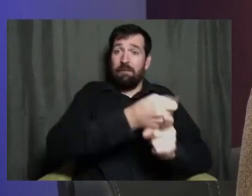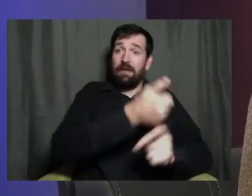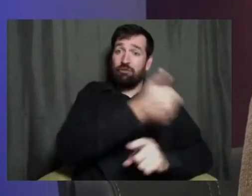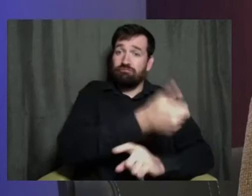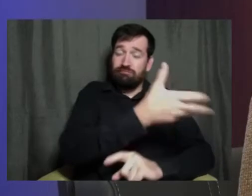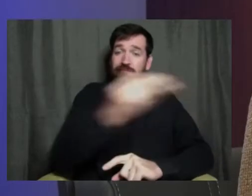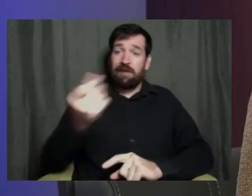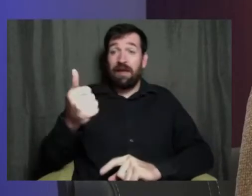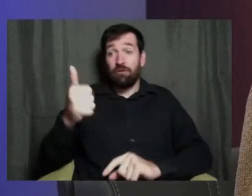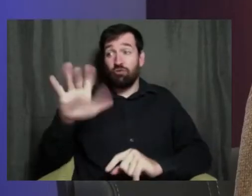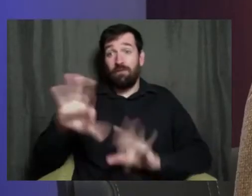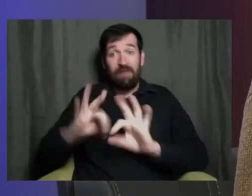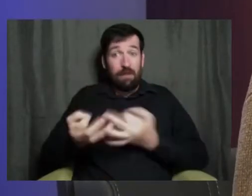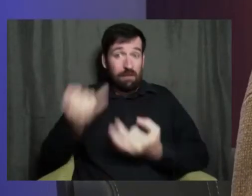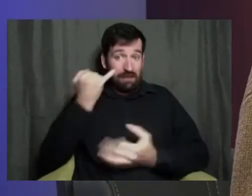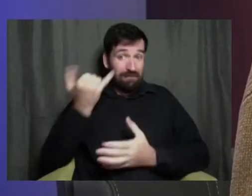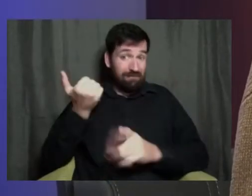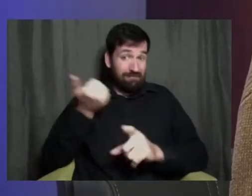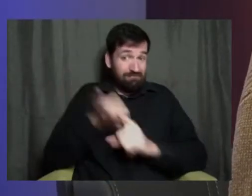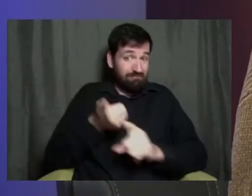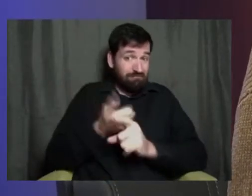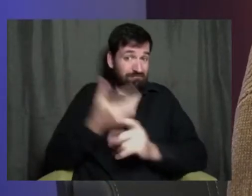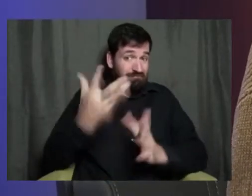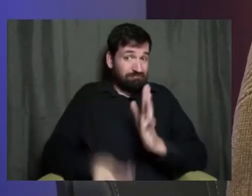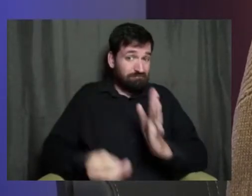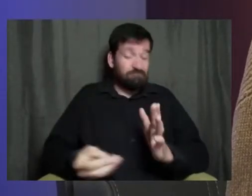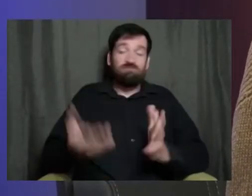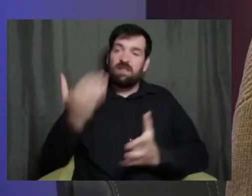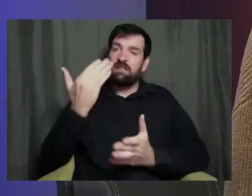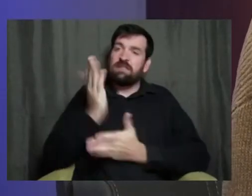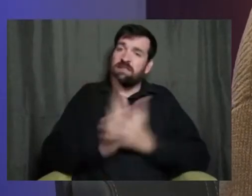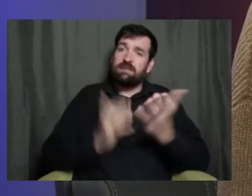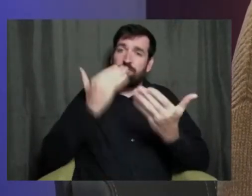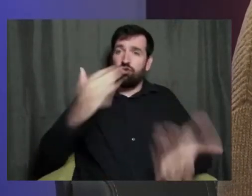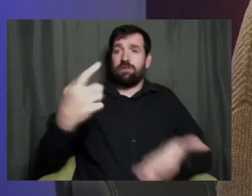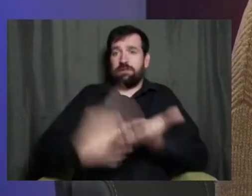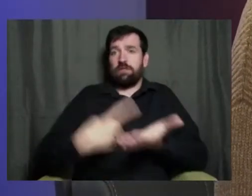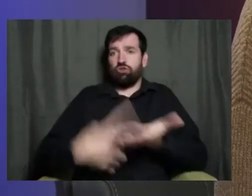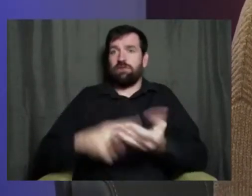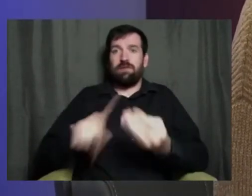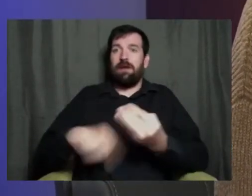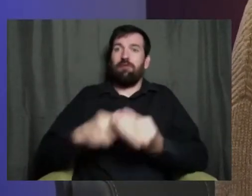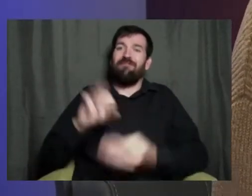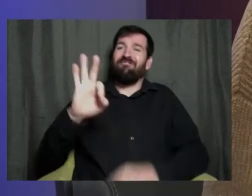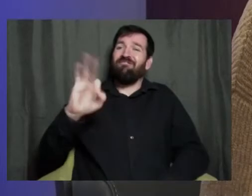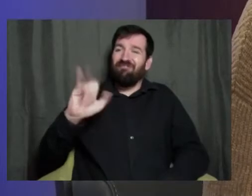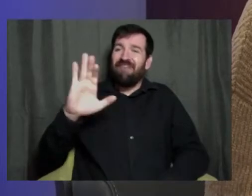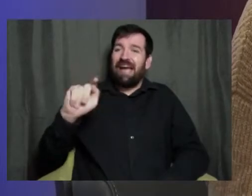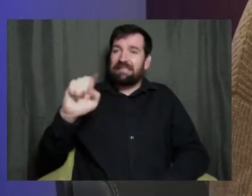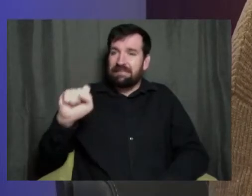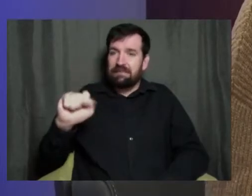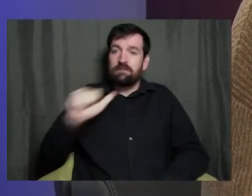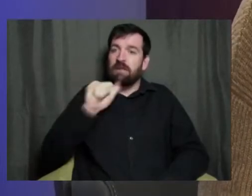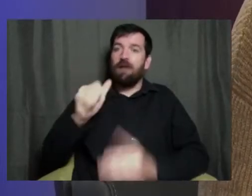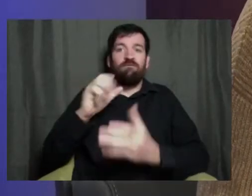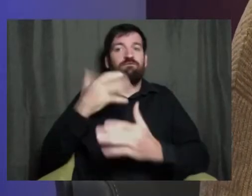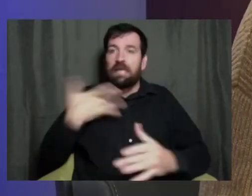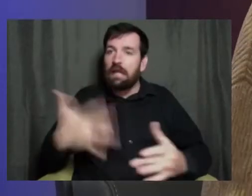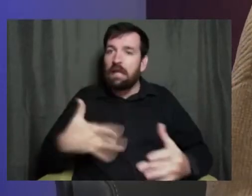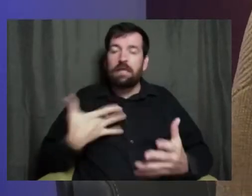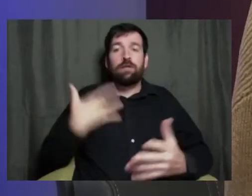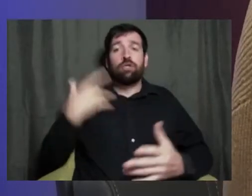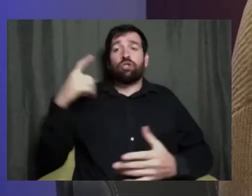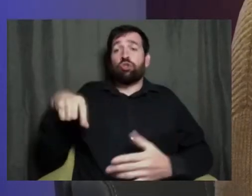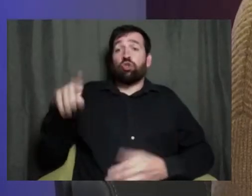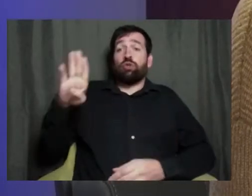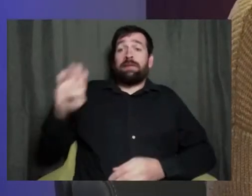no longer with us. And so I think having some really good discussions with people about just the facts, not your feelings or how things should be, but how the reality